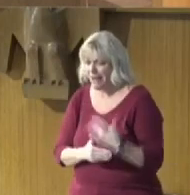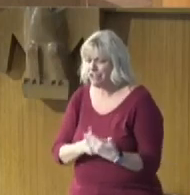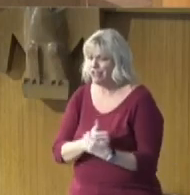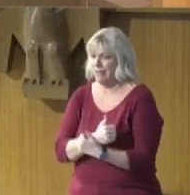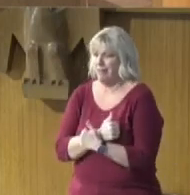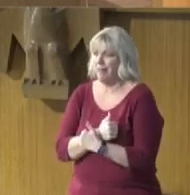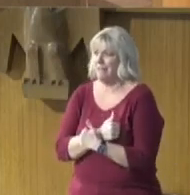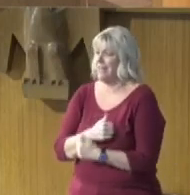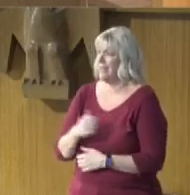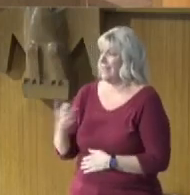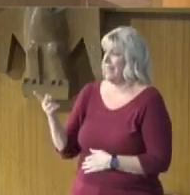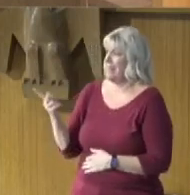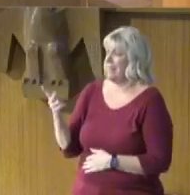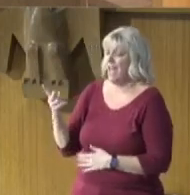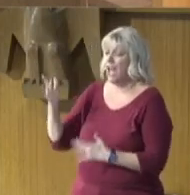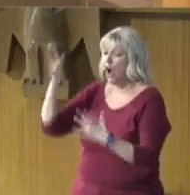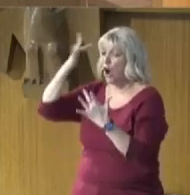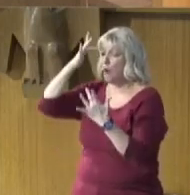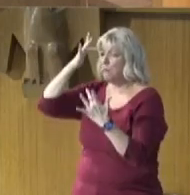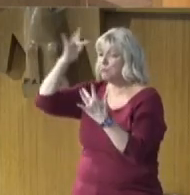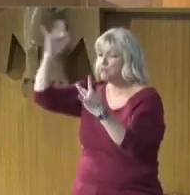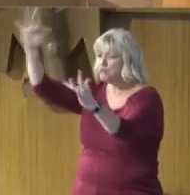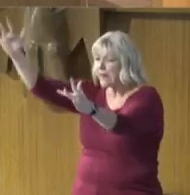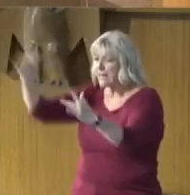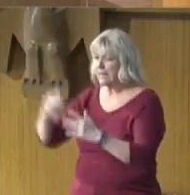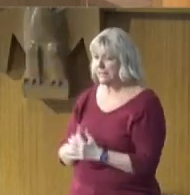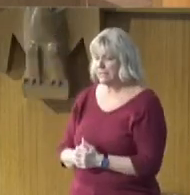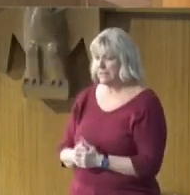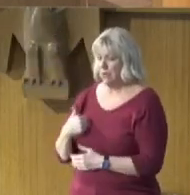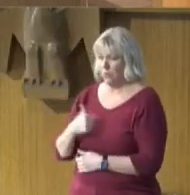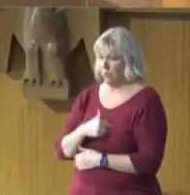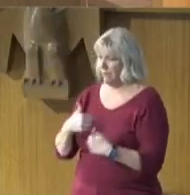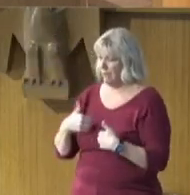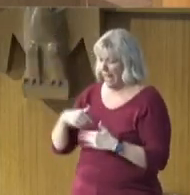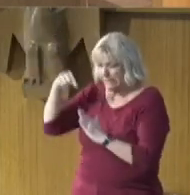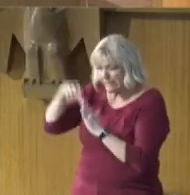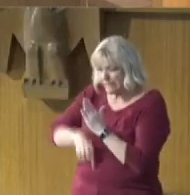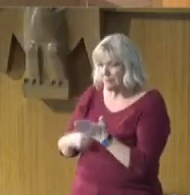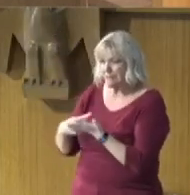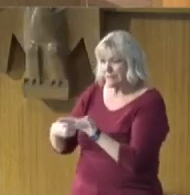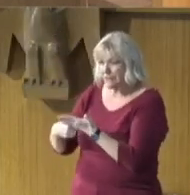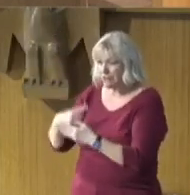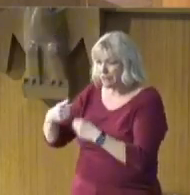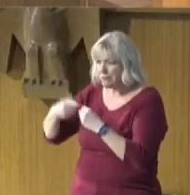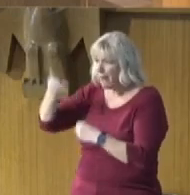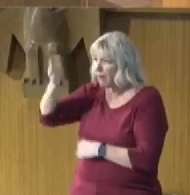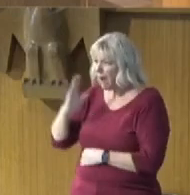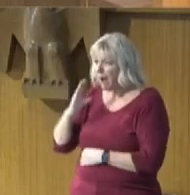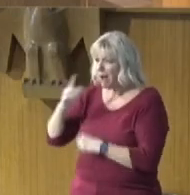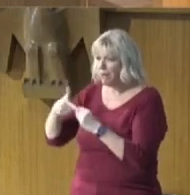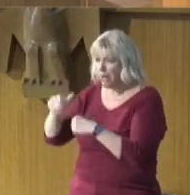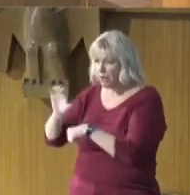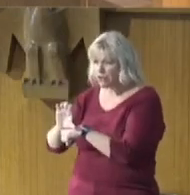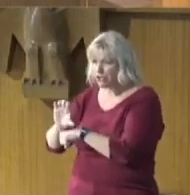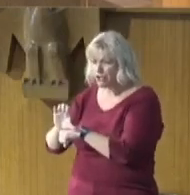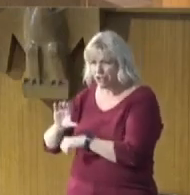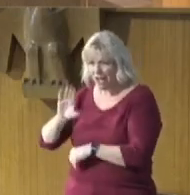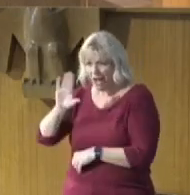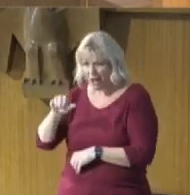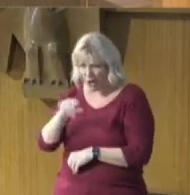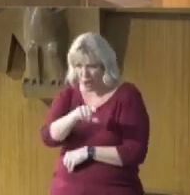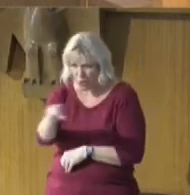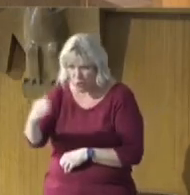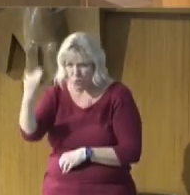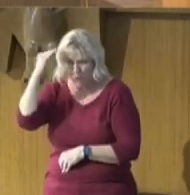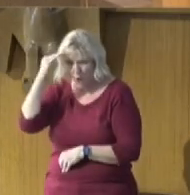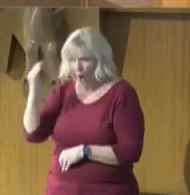are absolutely brilliant. Had some very deep discussions about God and the church with them. And I know that you all know how